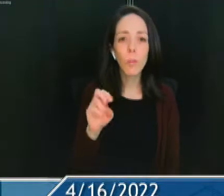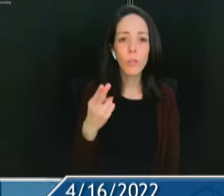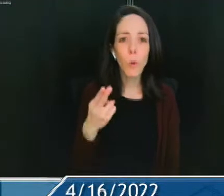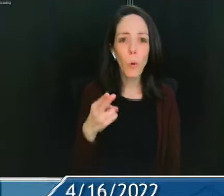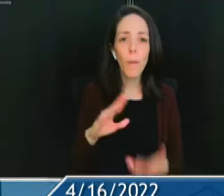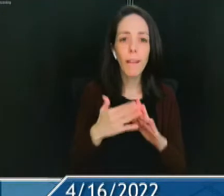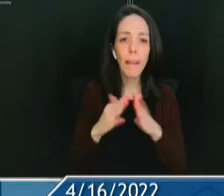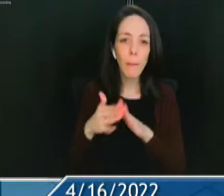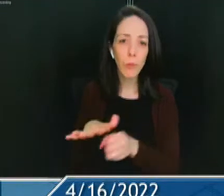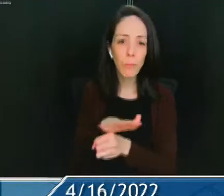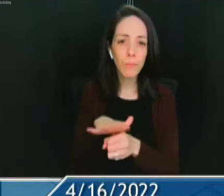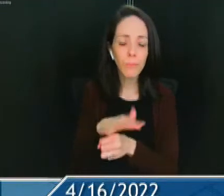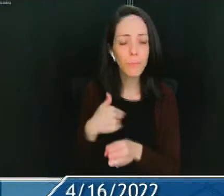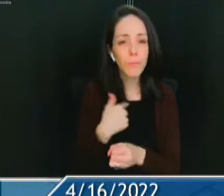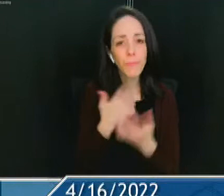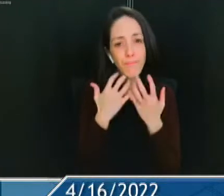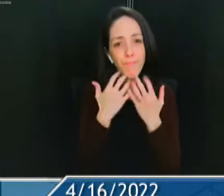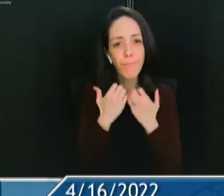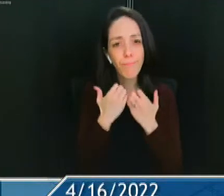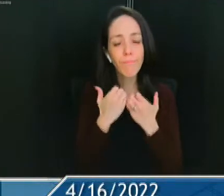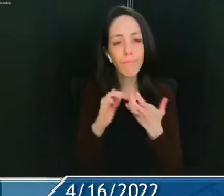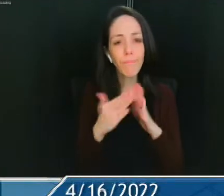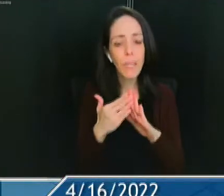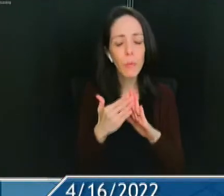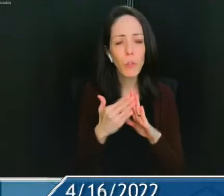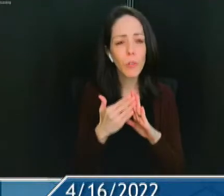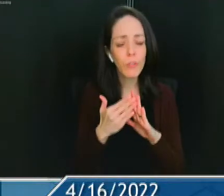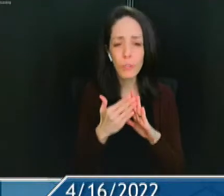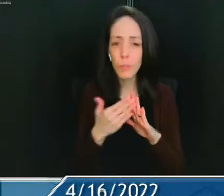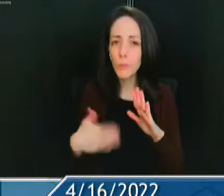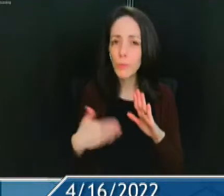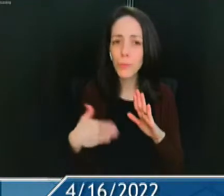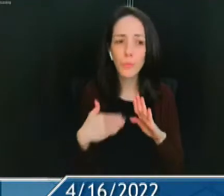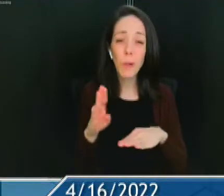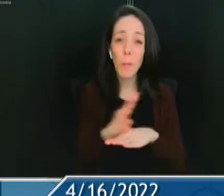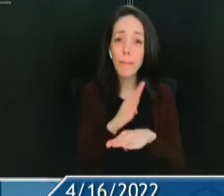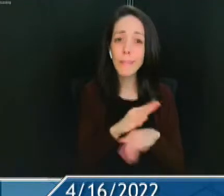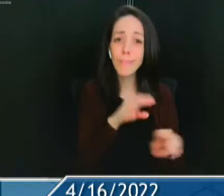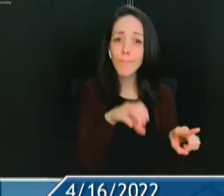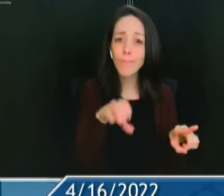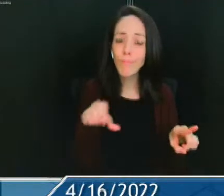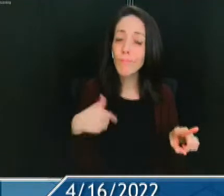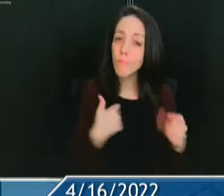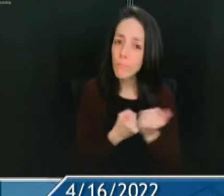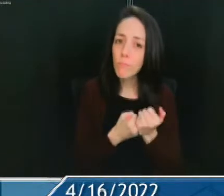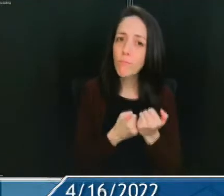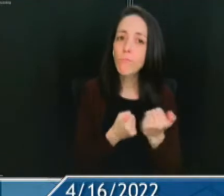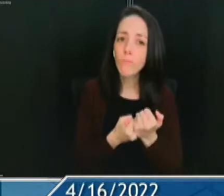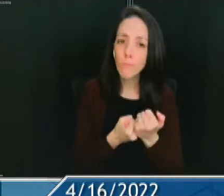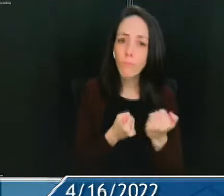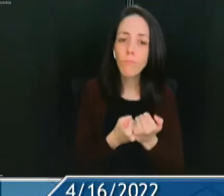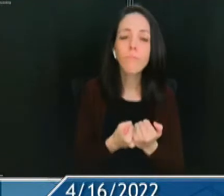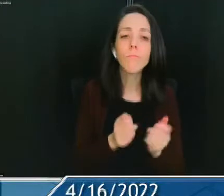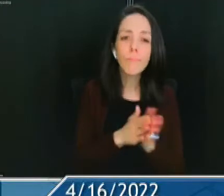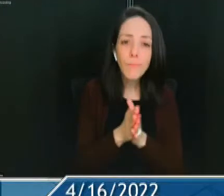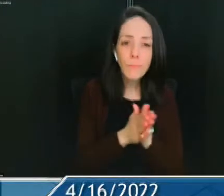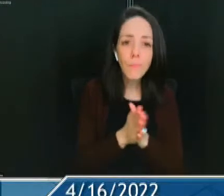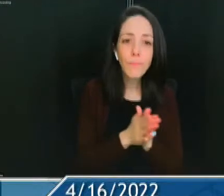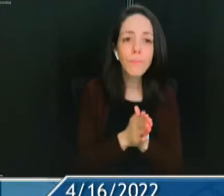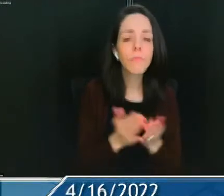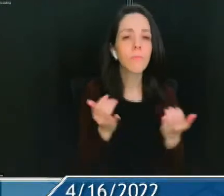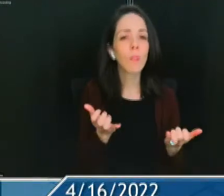pride in our neighborhood and the vibrant village business district. Today, I want to speak briefly in support of budget